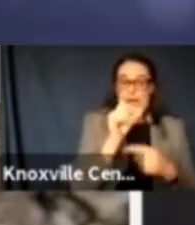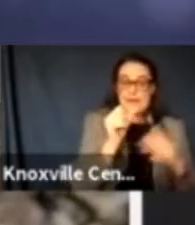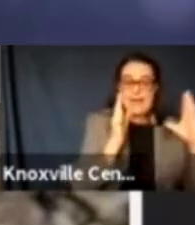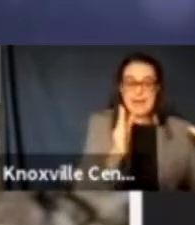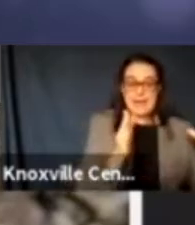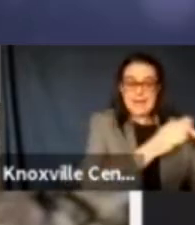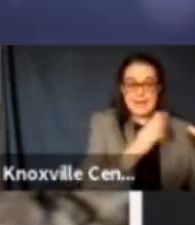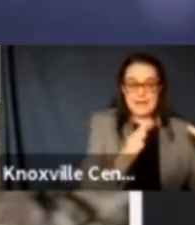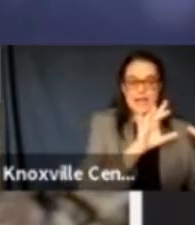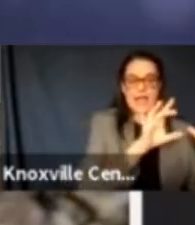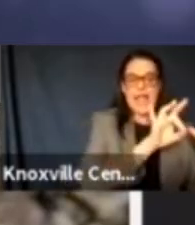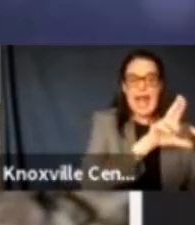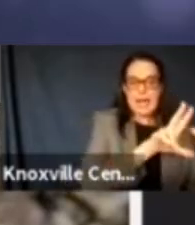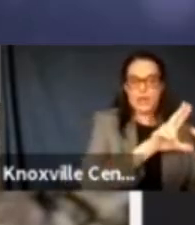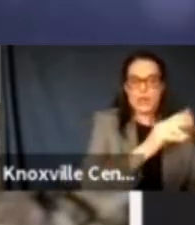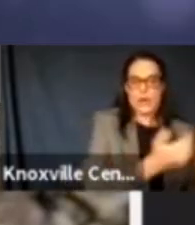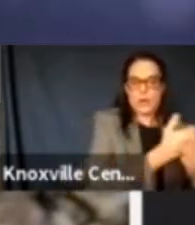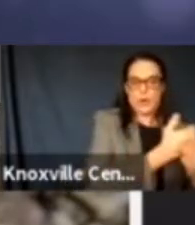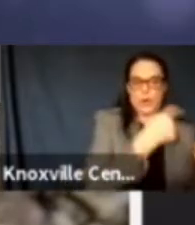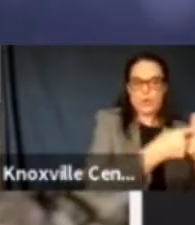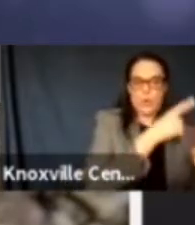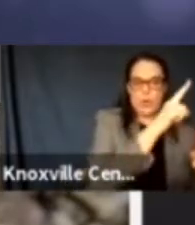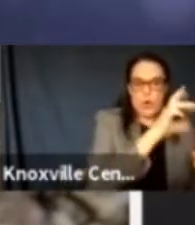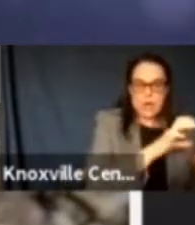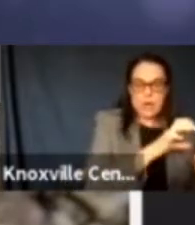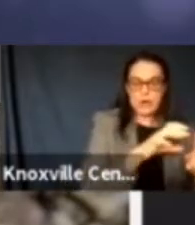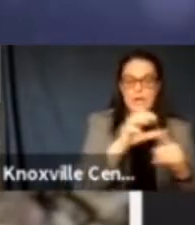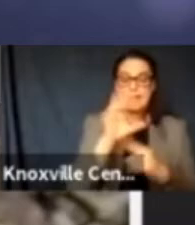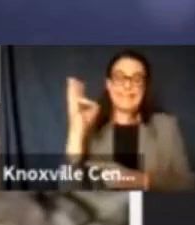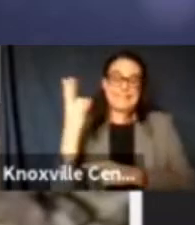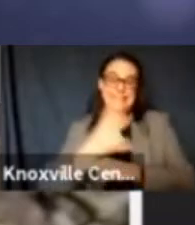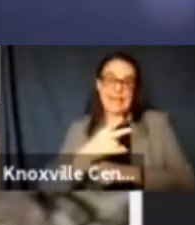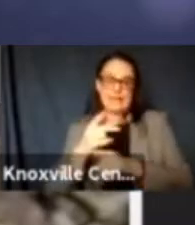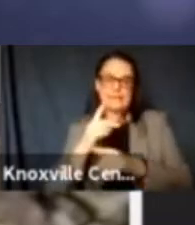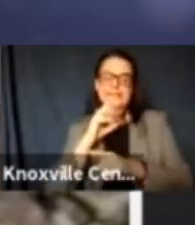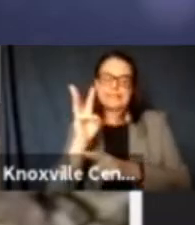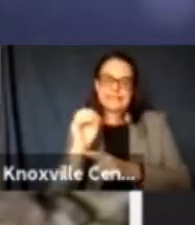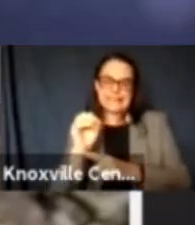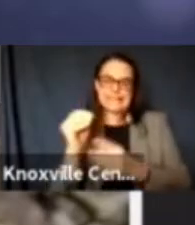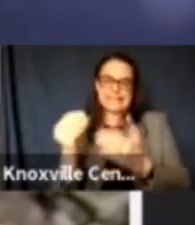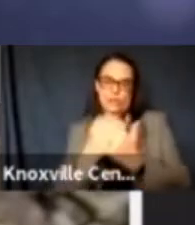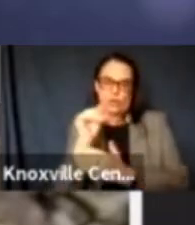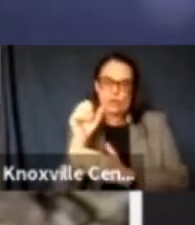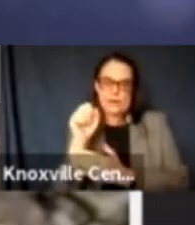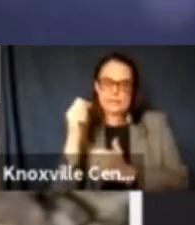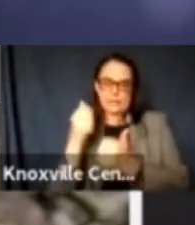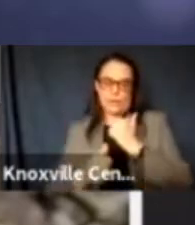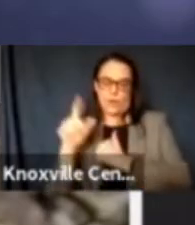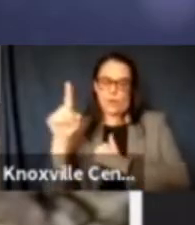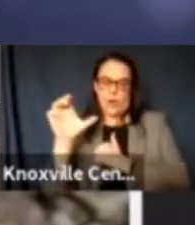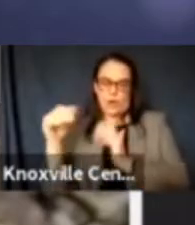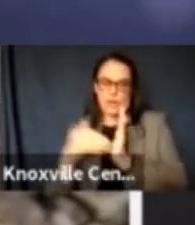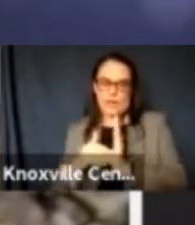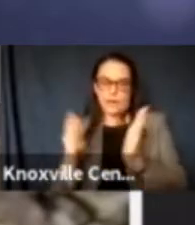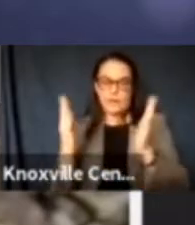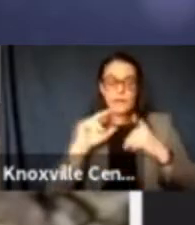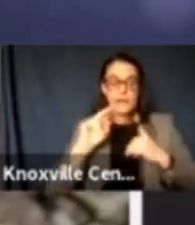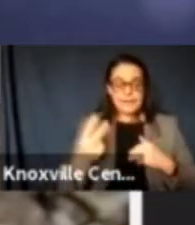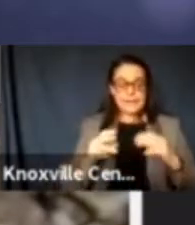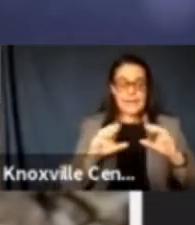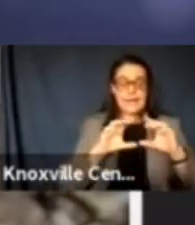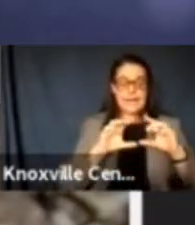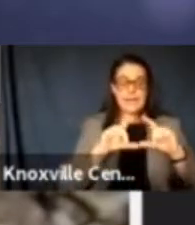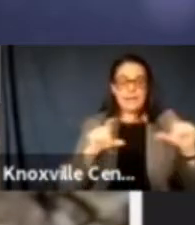new cases per 100,000, and our 7-day trend line shows 60 new cases per 100,000. The second chart shows the percent positive